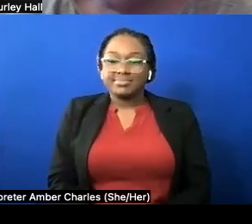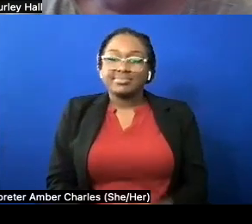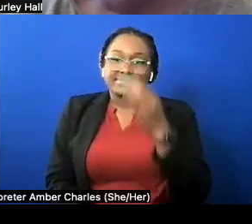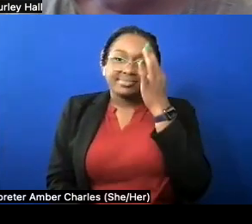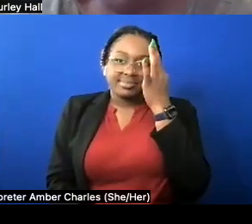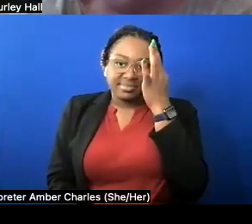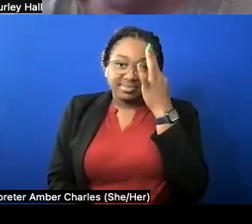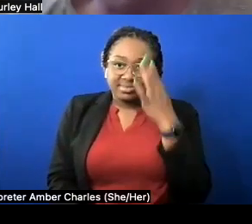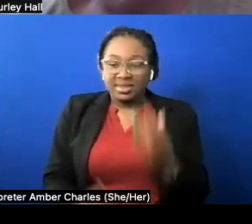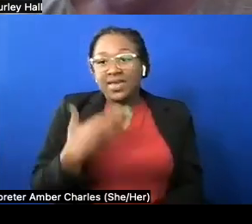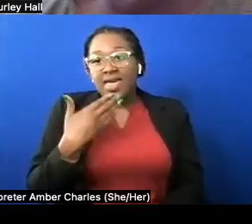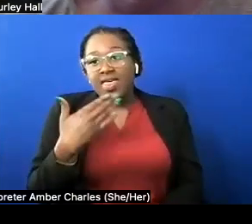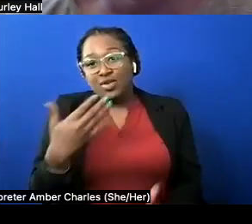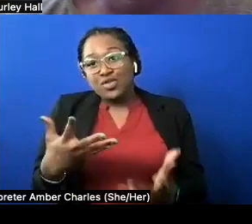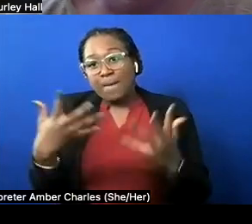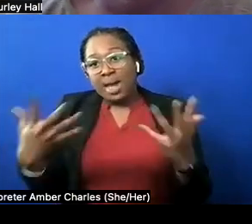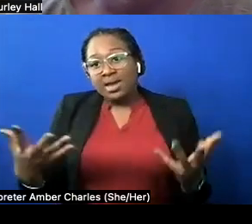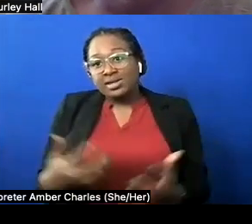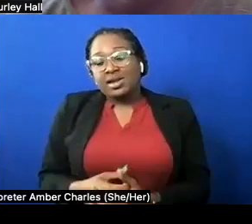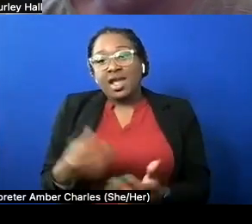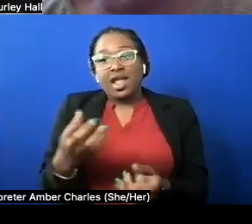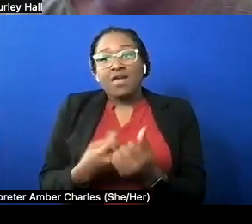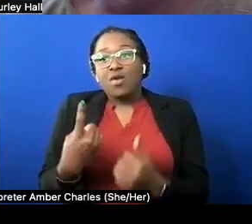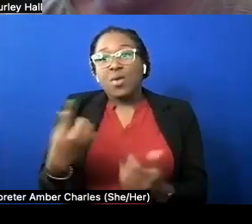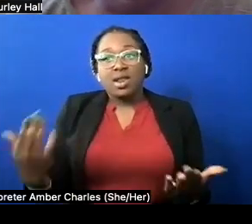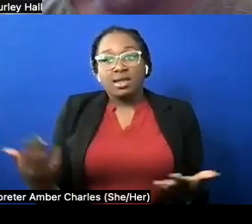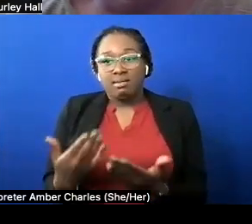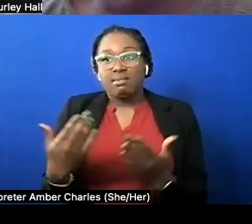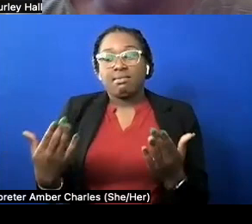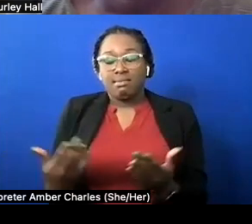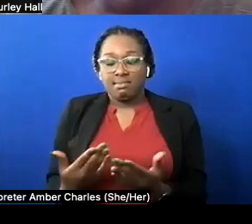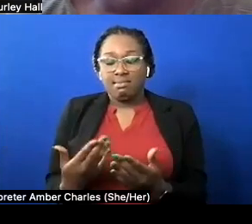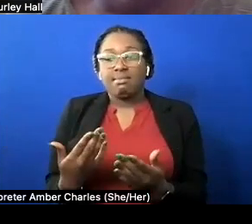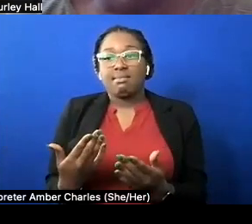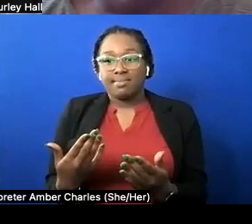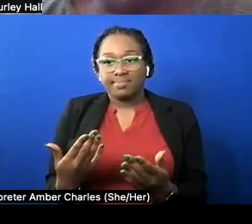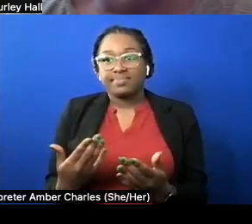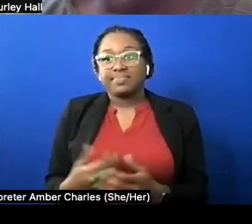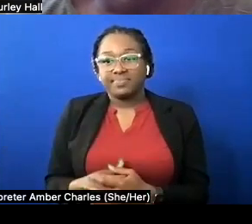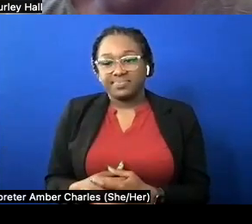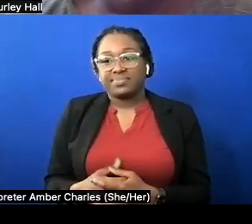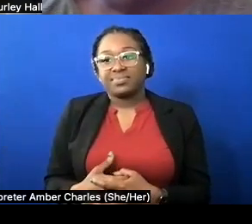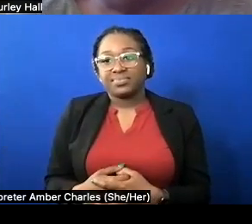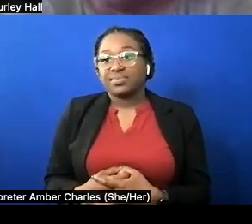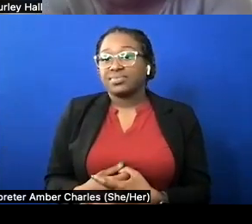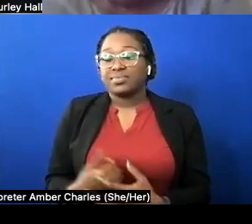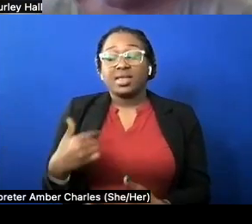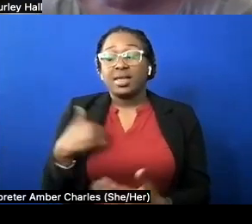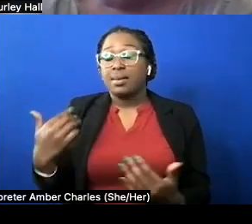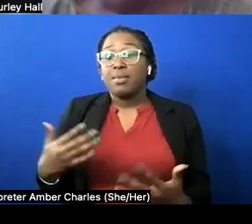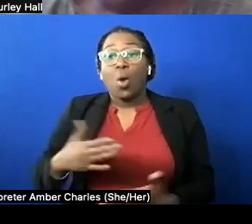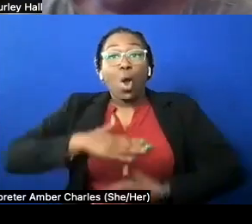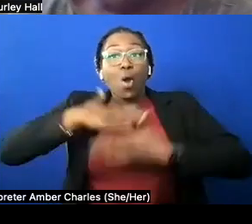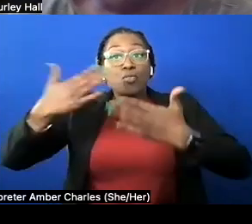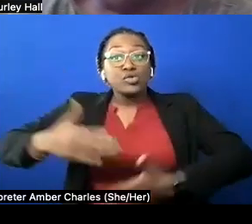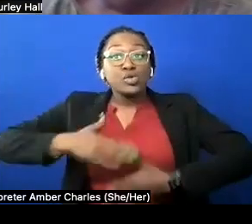Thank you so much. Everyone here has just, I'm overjoyed and over